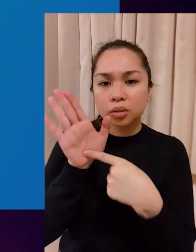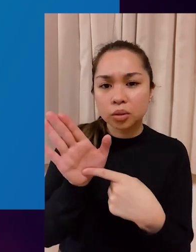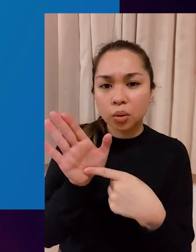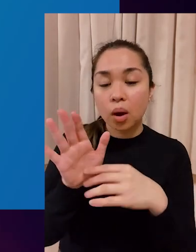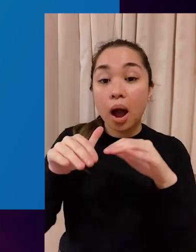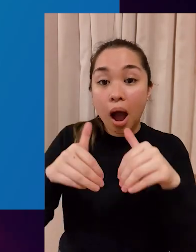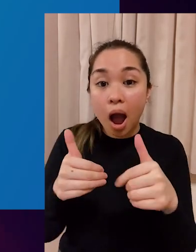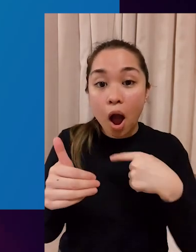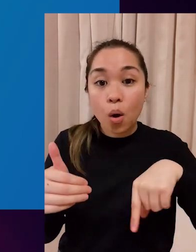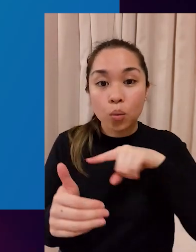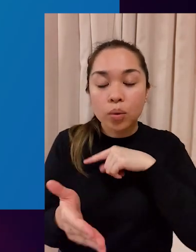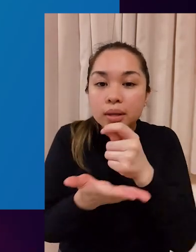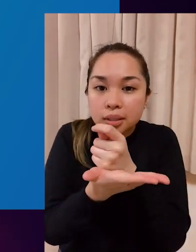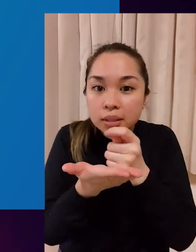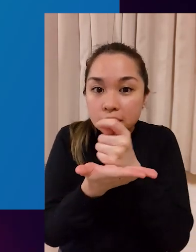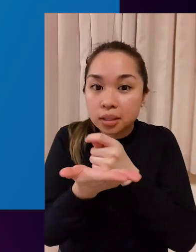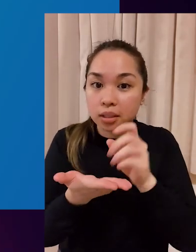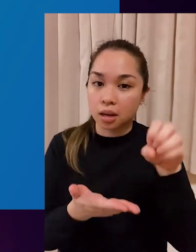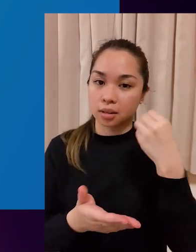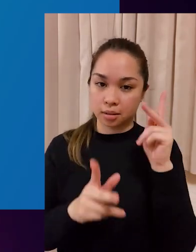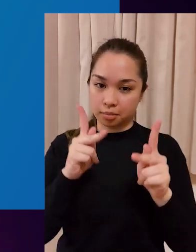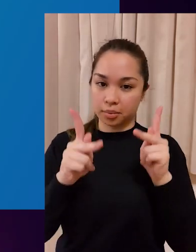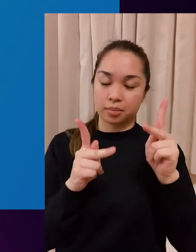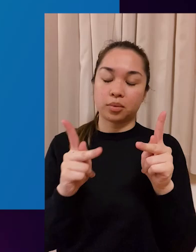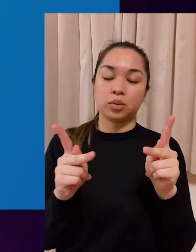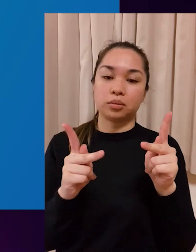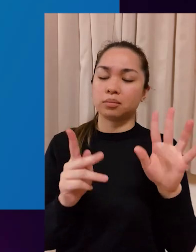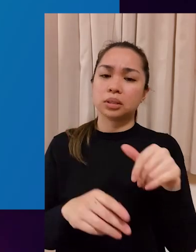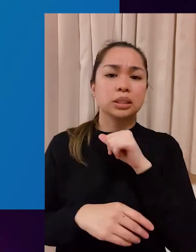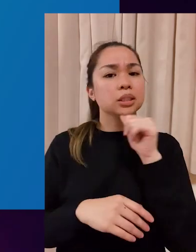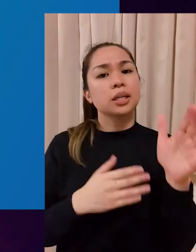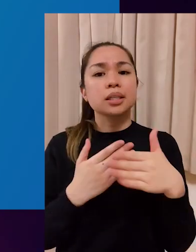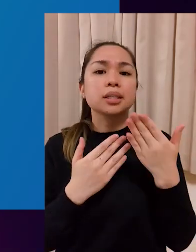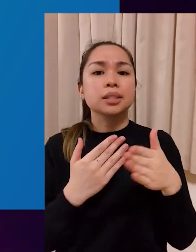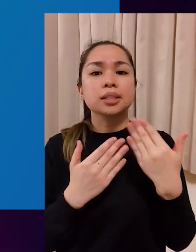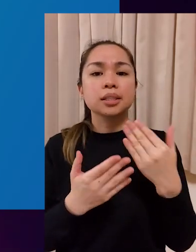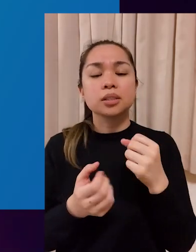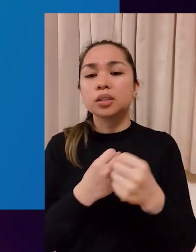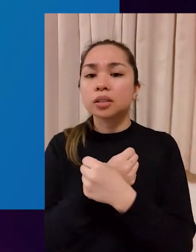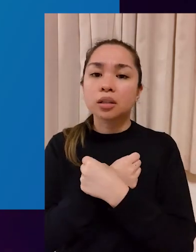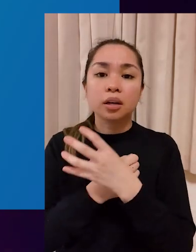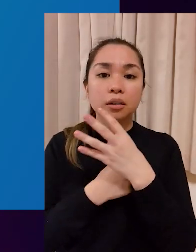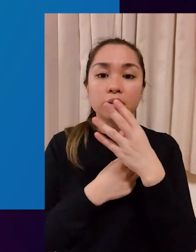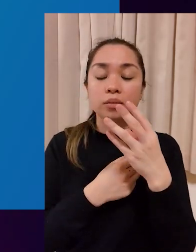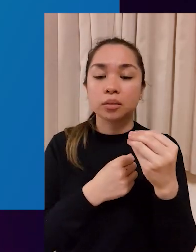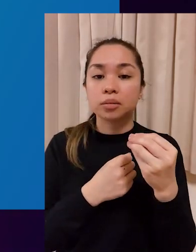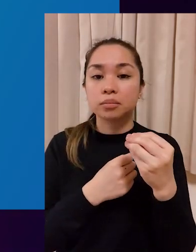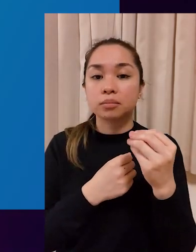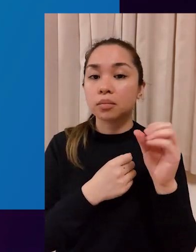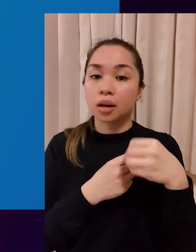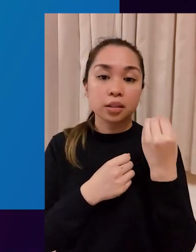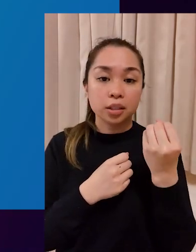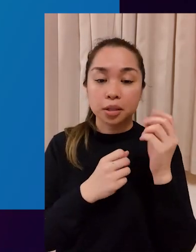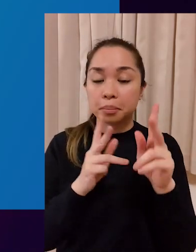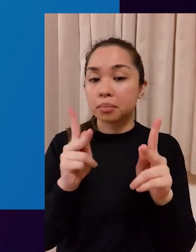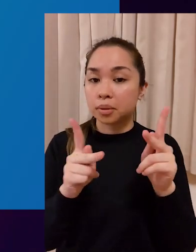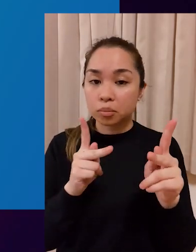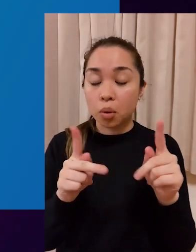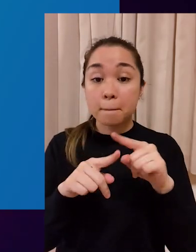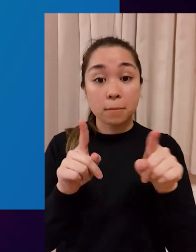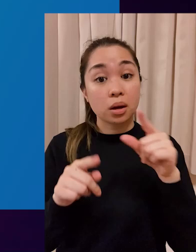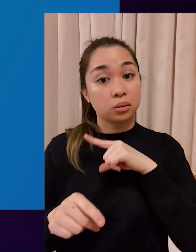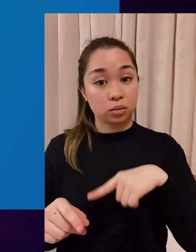people around us. Hindi ganun kadali magmahal or to show love. But the Lord teaches us how